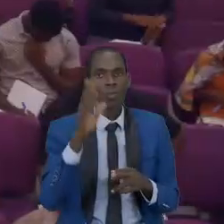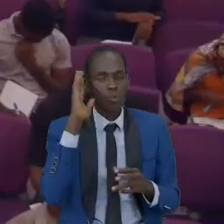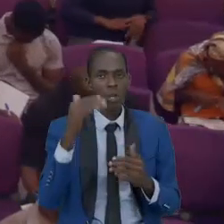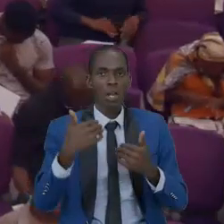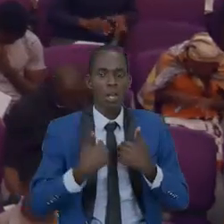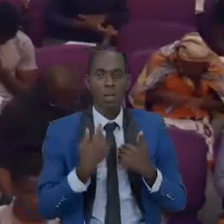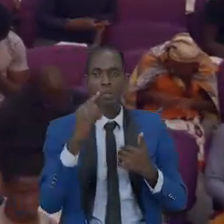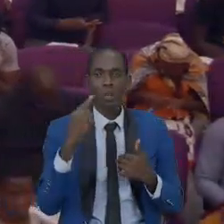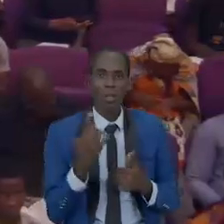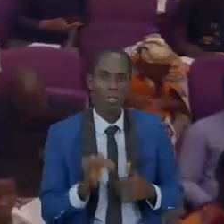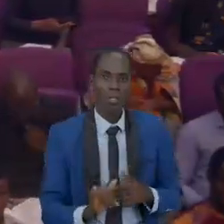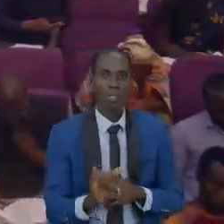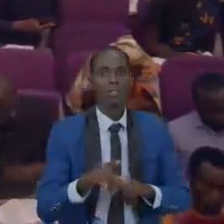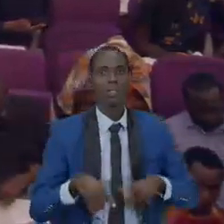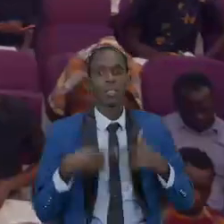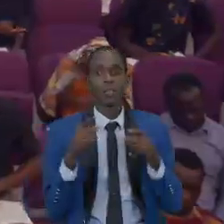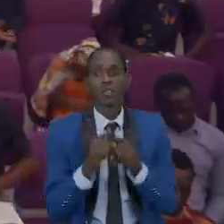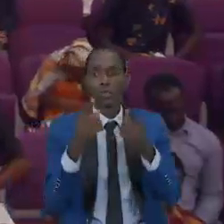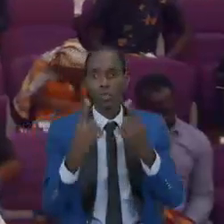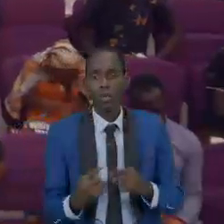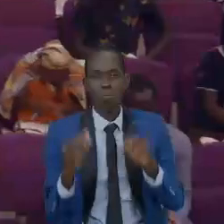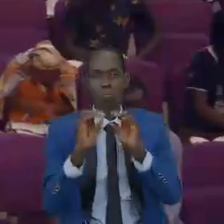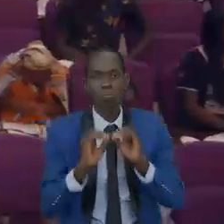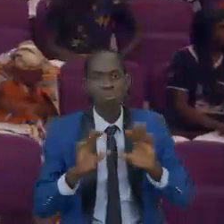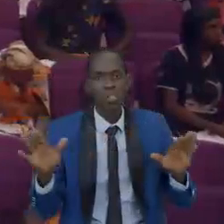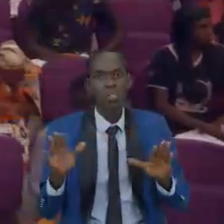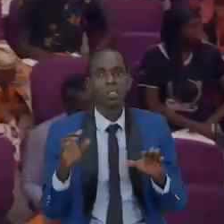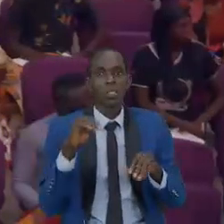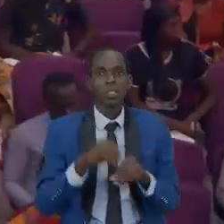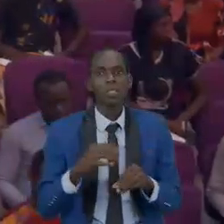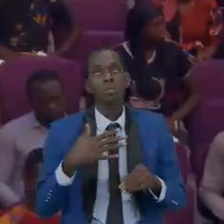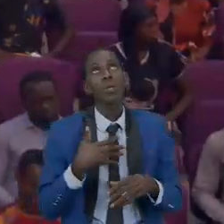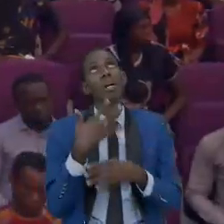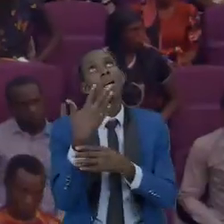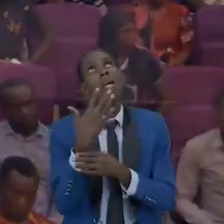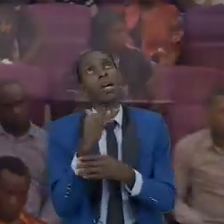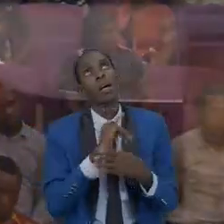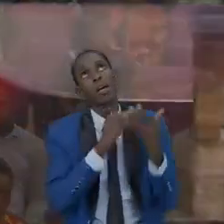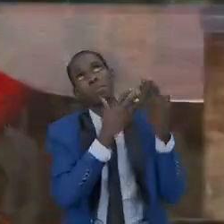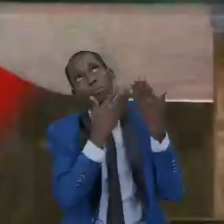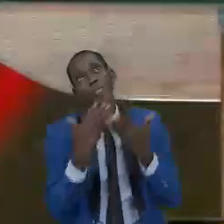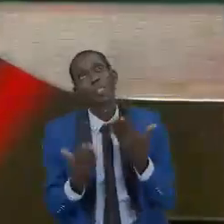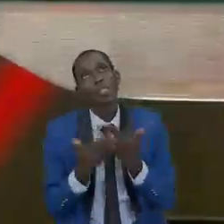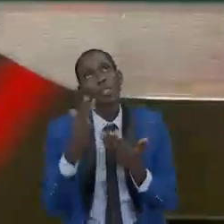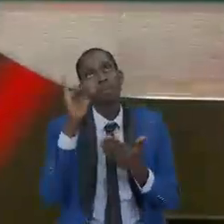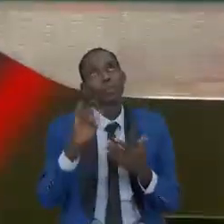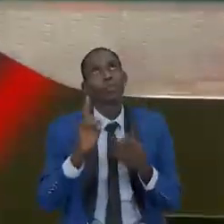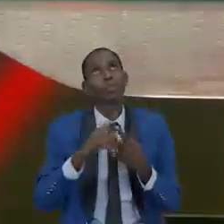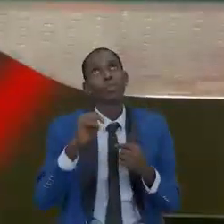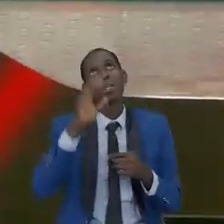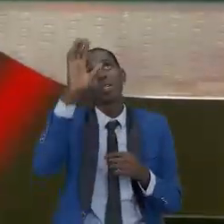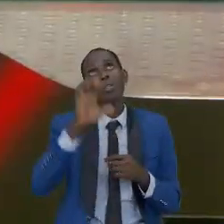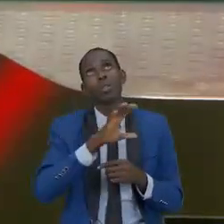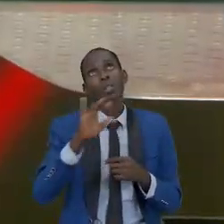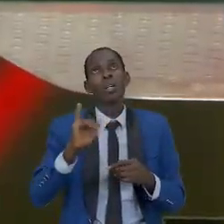everlasting life. As you come, nothing in my hand I bring. Simply to the cross